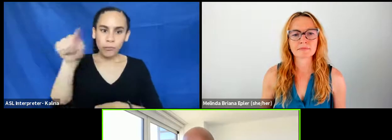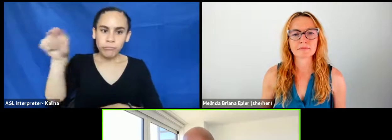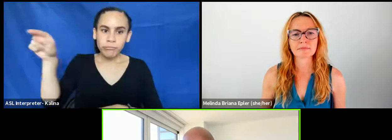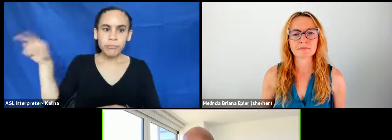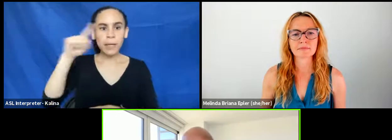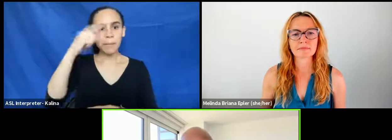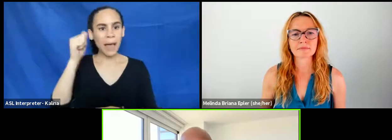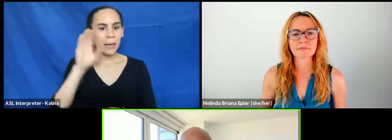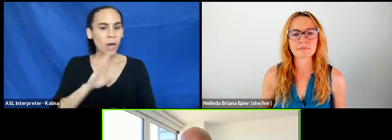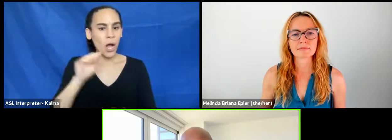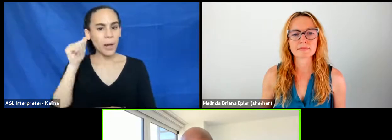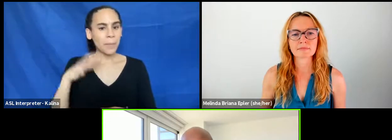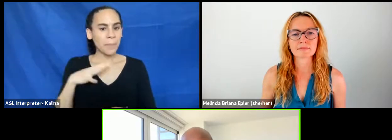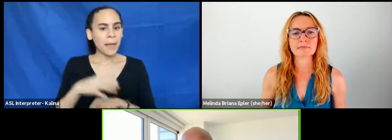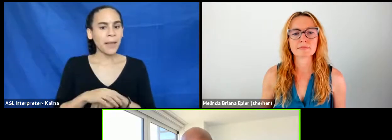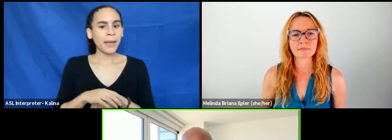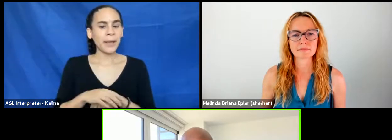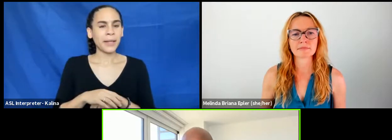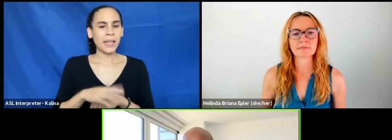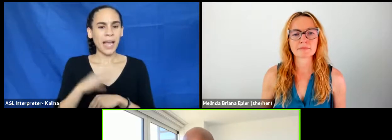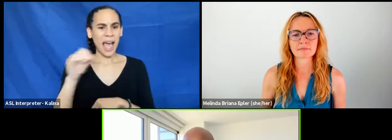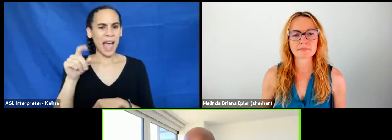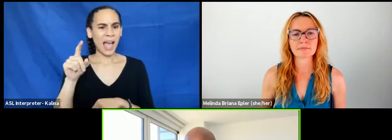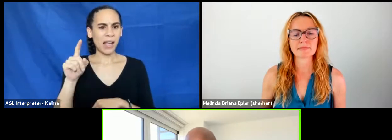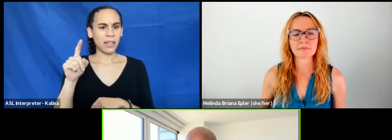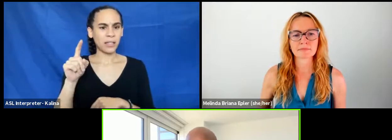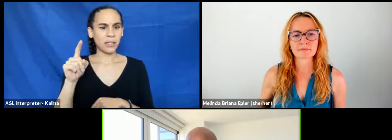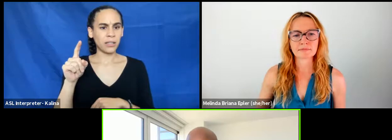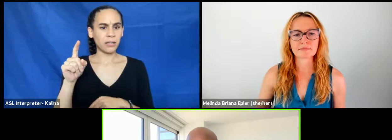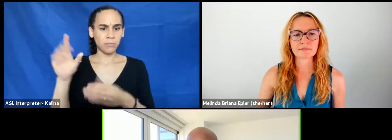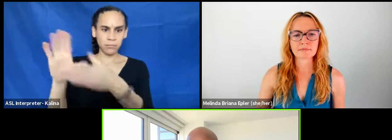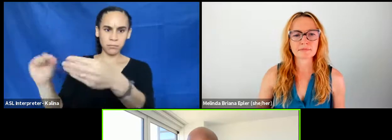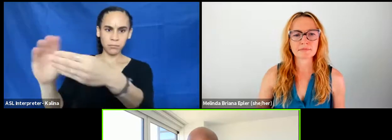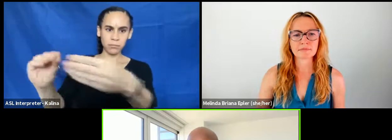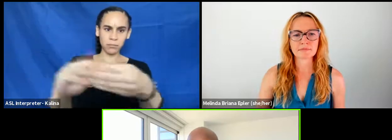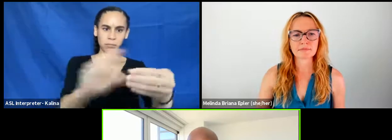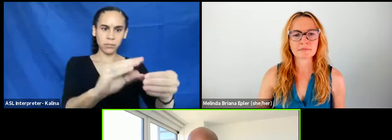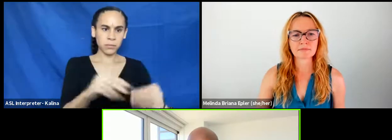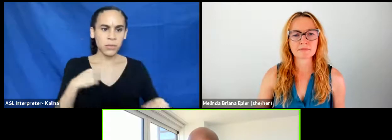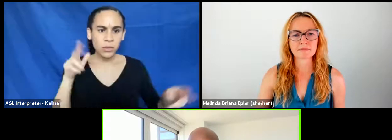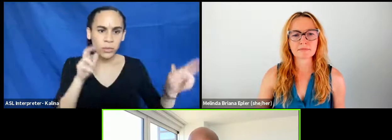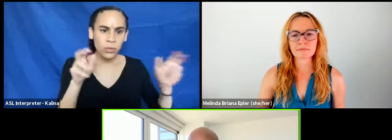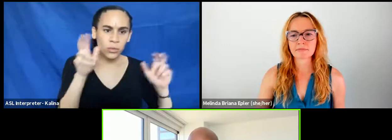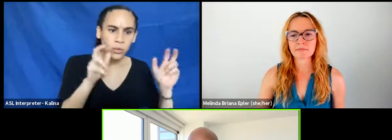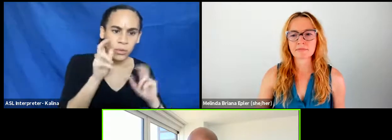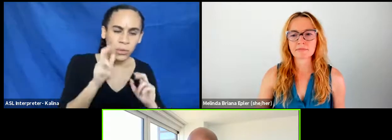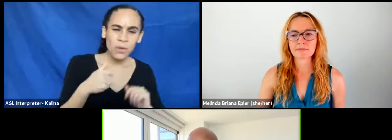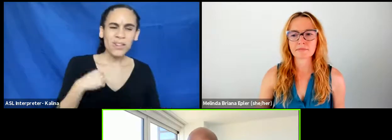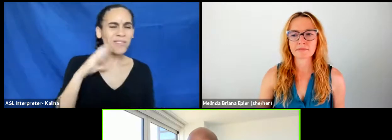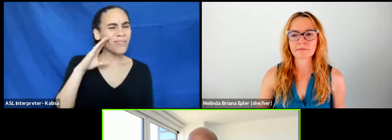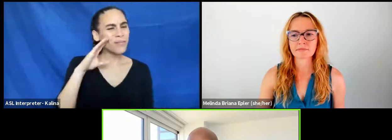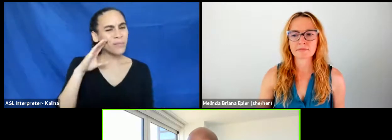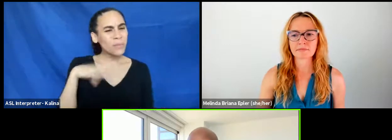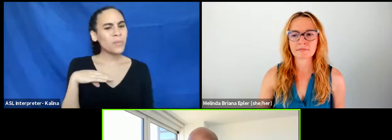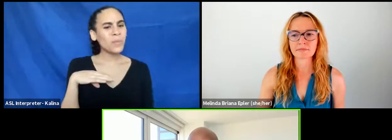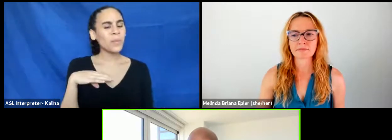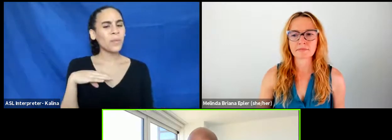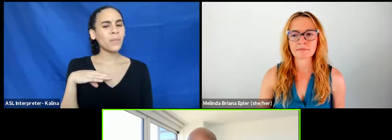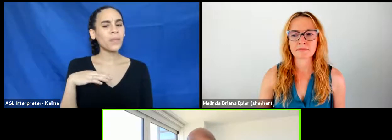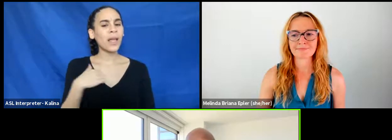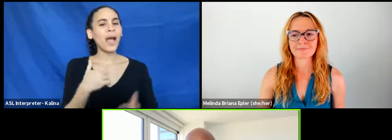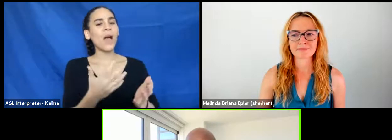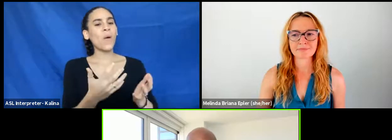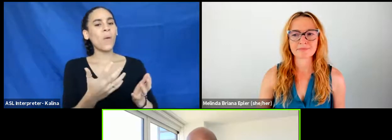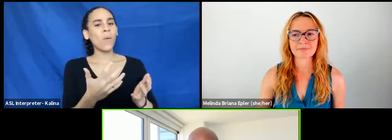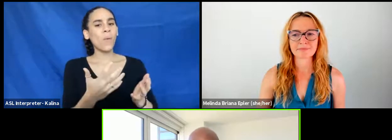close friends, you hear their stories. And I knew that I wanted to,